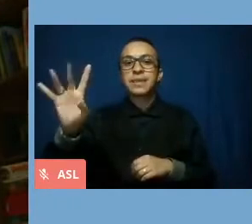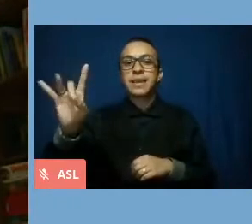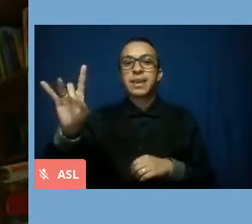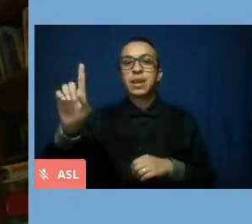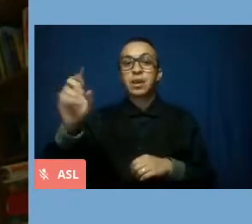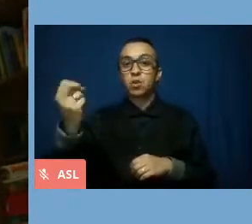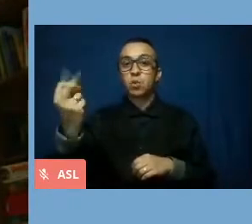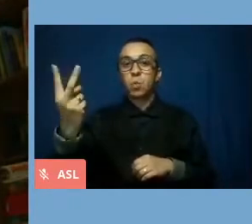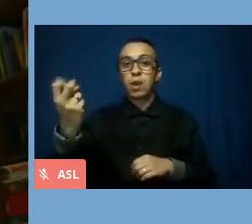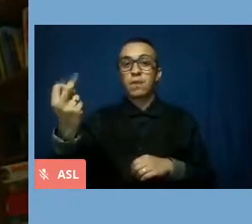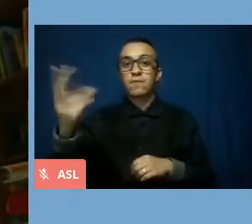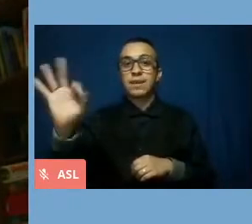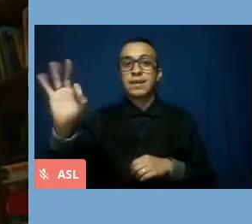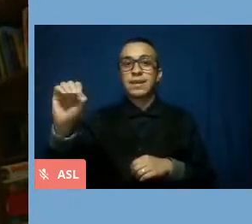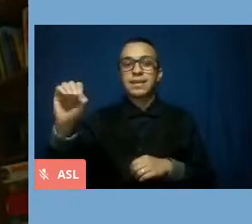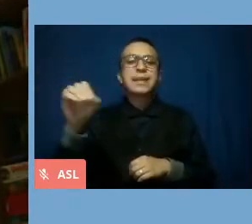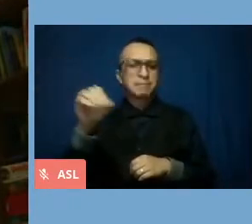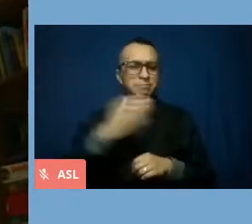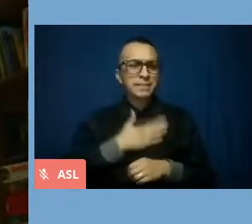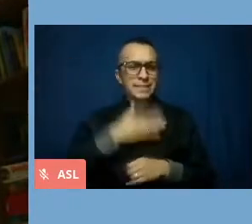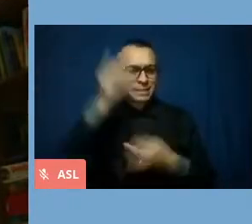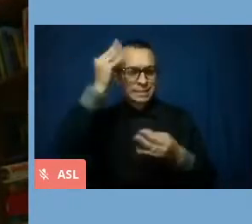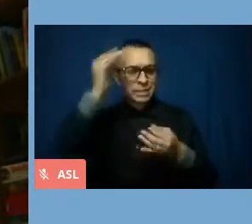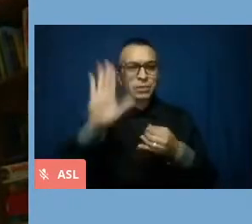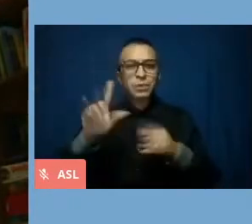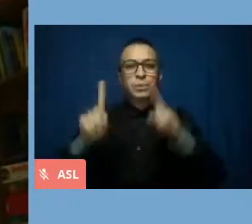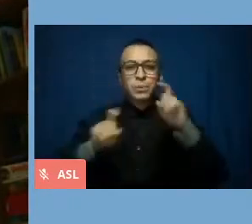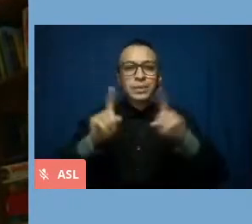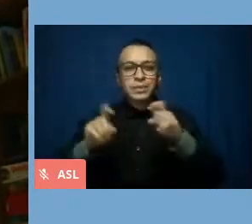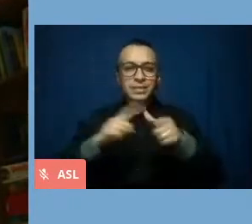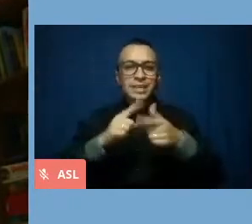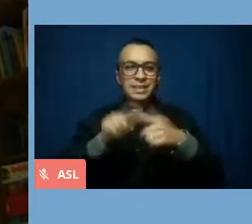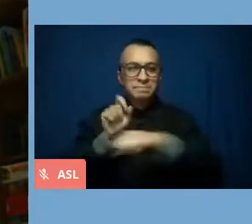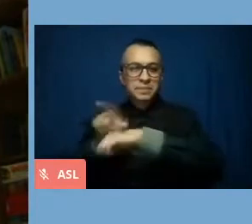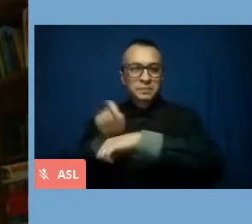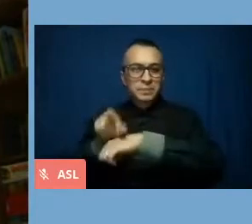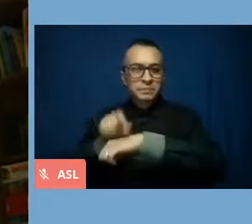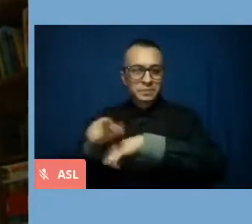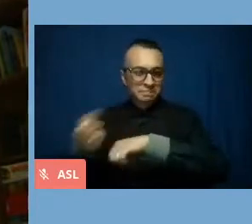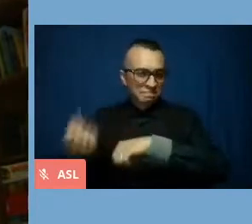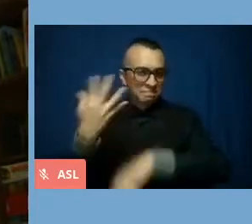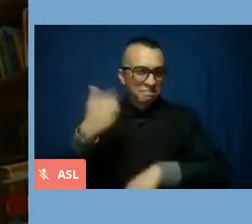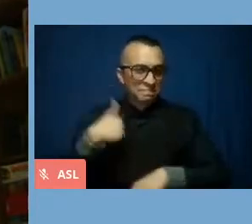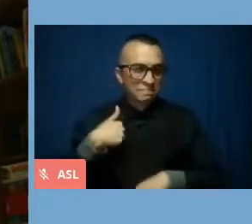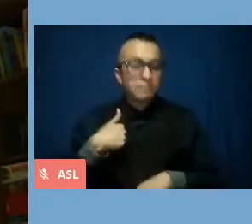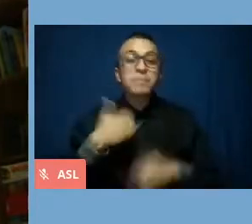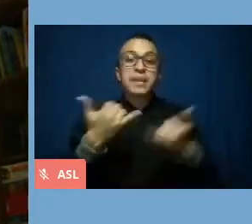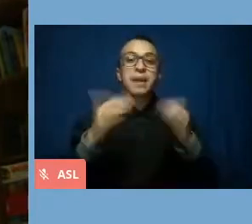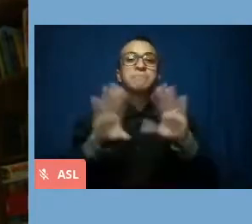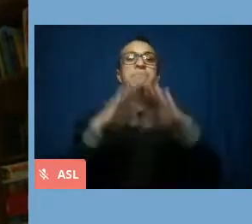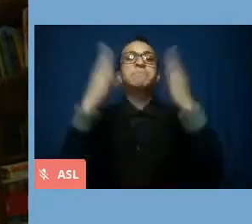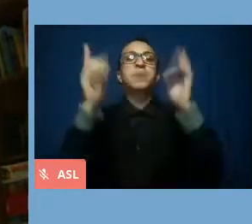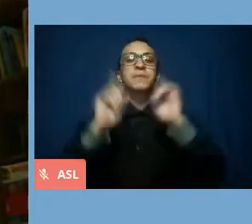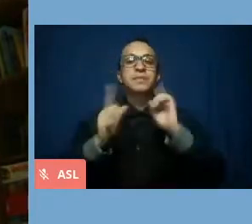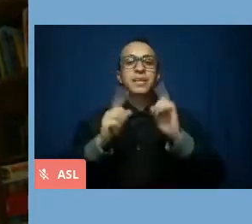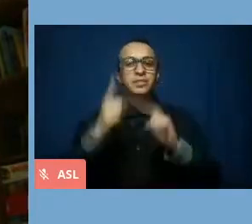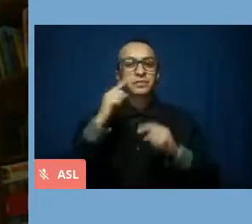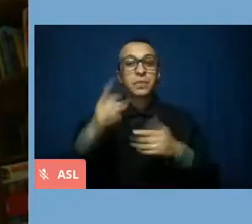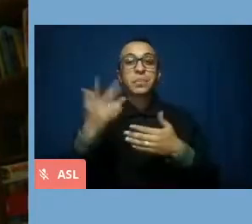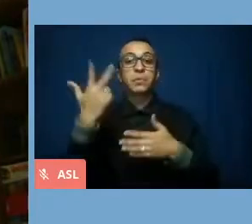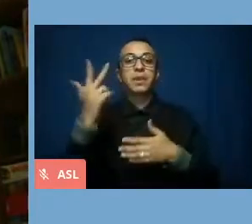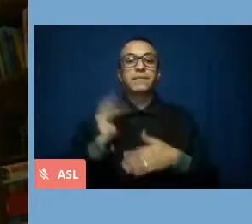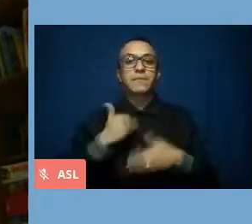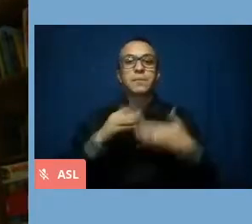916-678-1290. So be thinking about your questions and please send them in. But let's do this, open the conversation to three of our leaders here with us